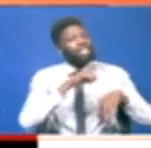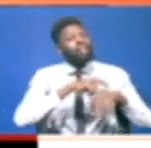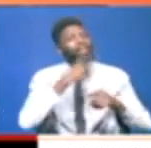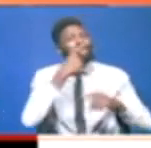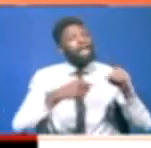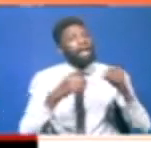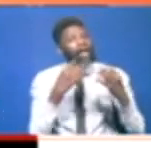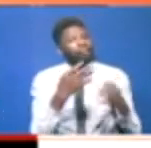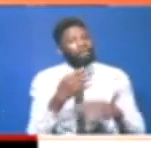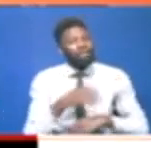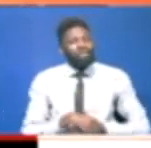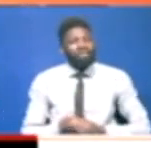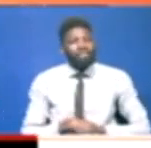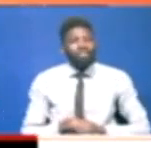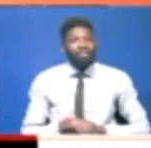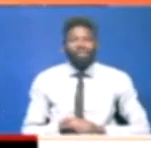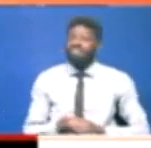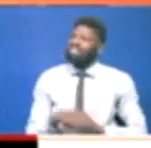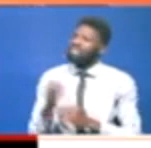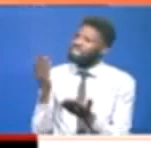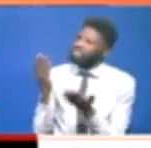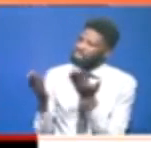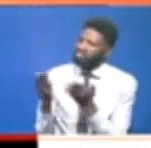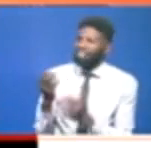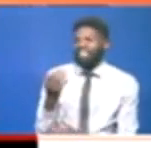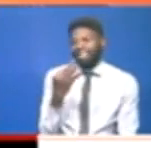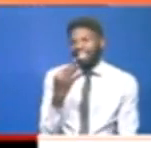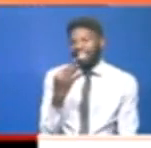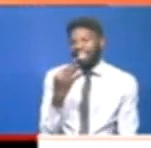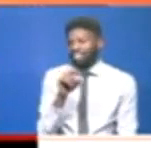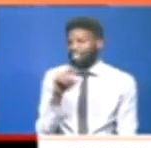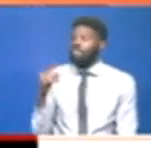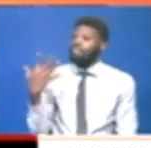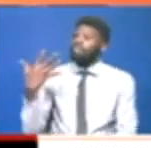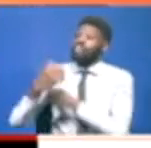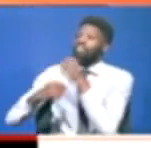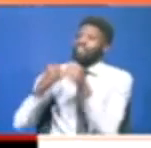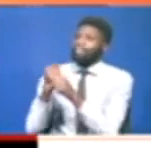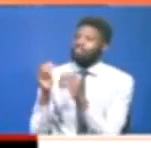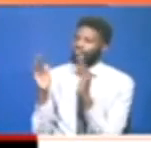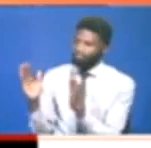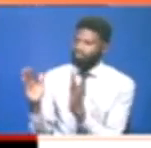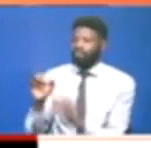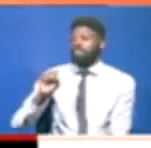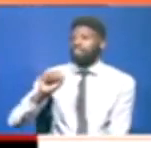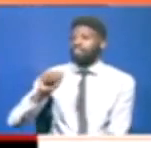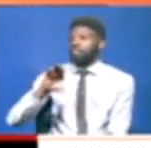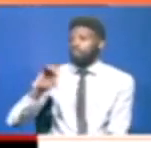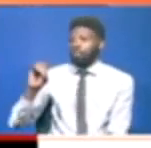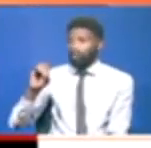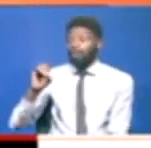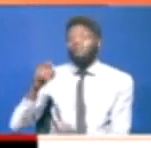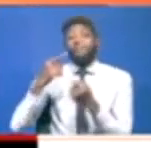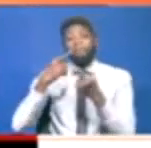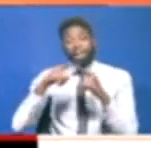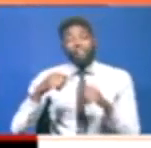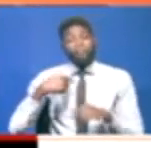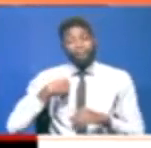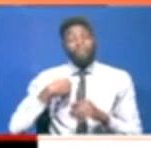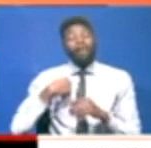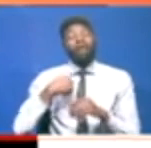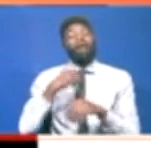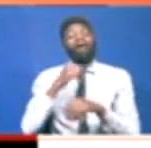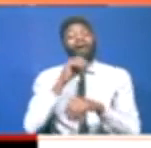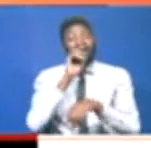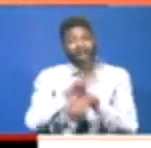Short term is maybe 3 to 5 years. Mm-hmm. SACCO. Mm-hmm. But I'll advise you now to use the money that you're getting from the